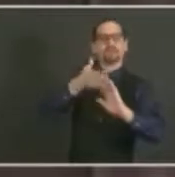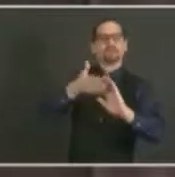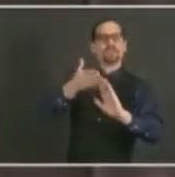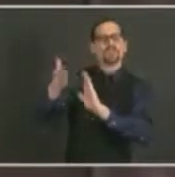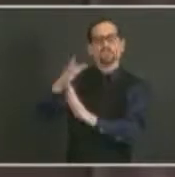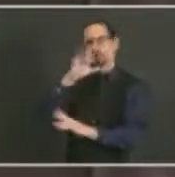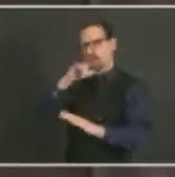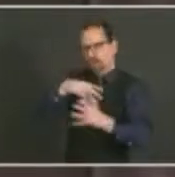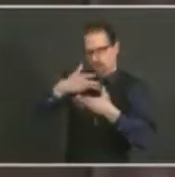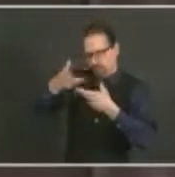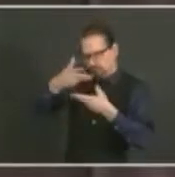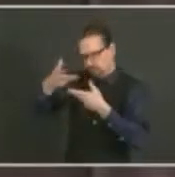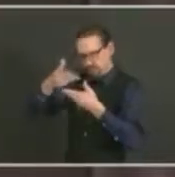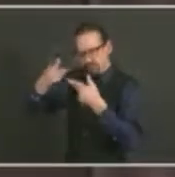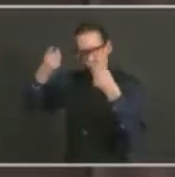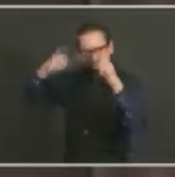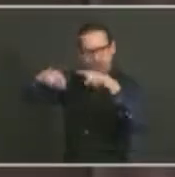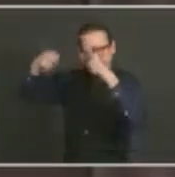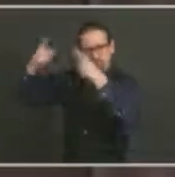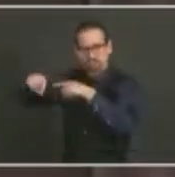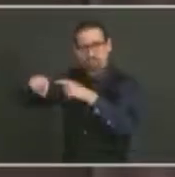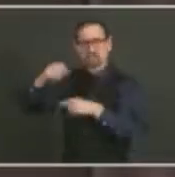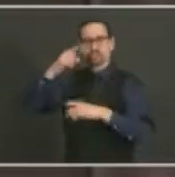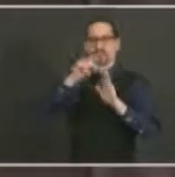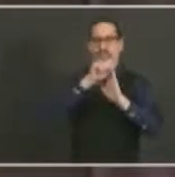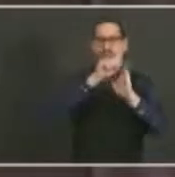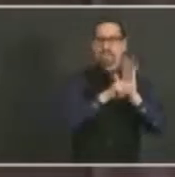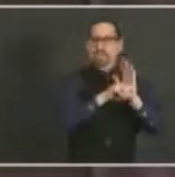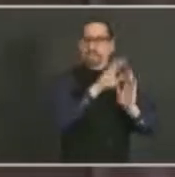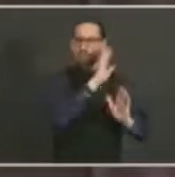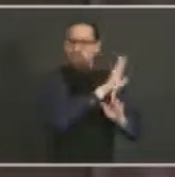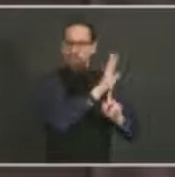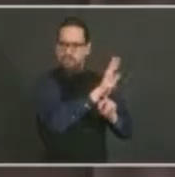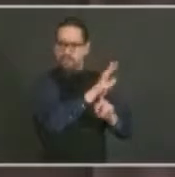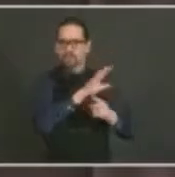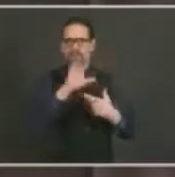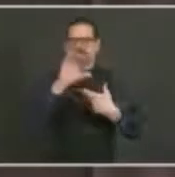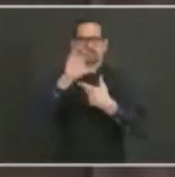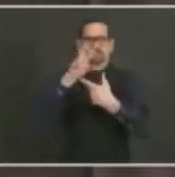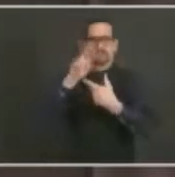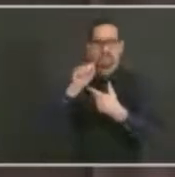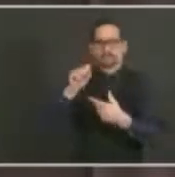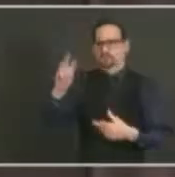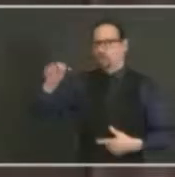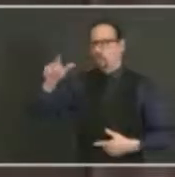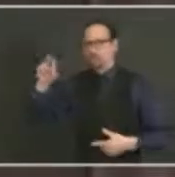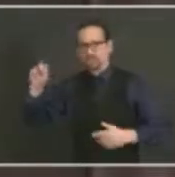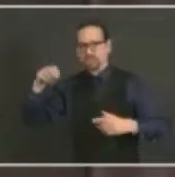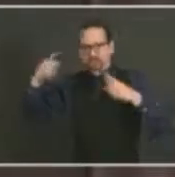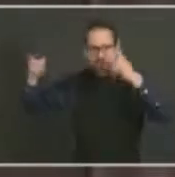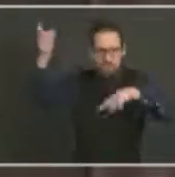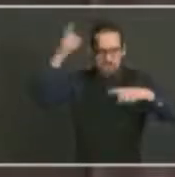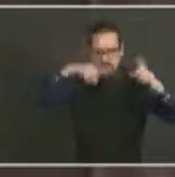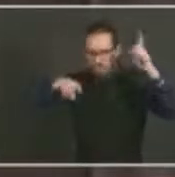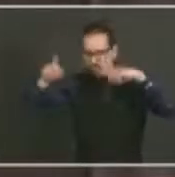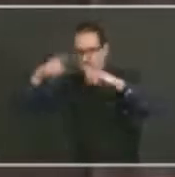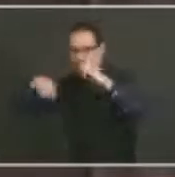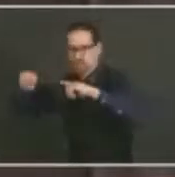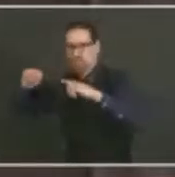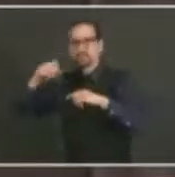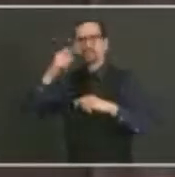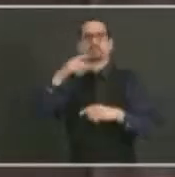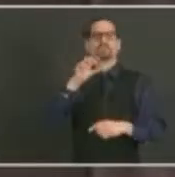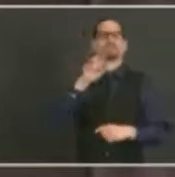made arrangements with the pharmacies, which Rhode Island was one, are lagging. But I see that the work that's being done